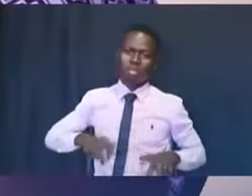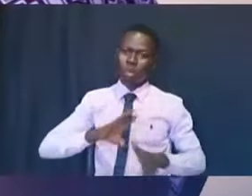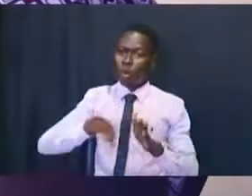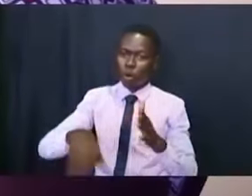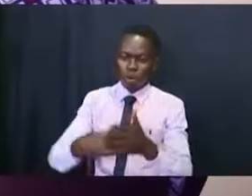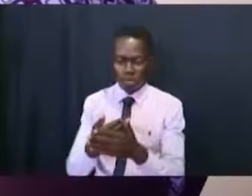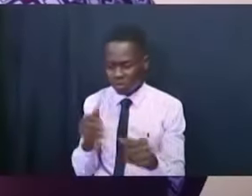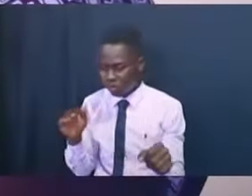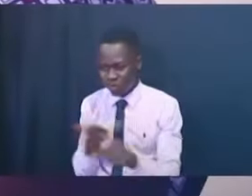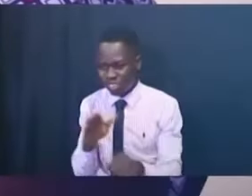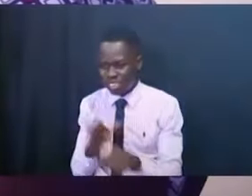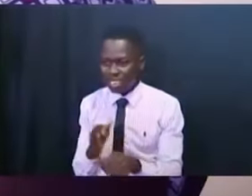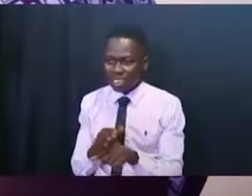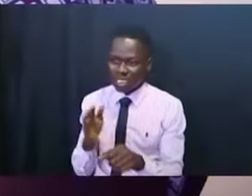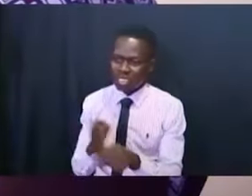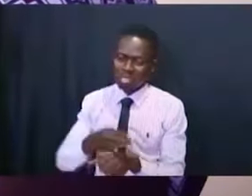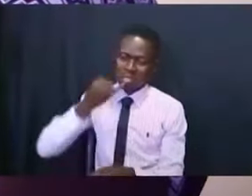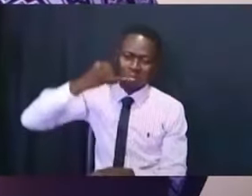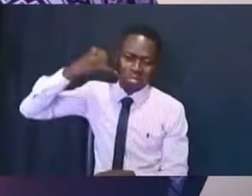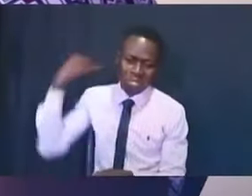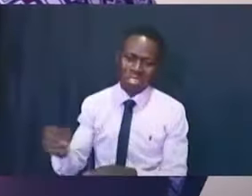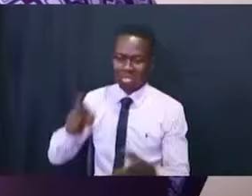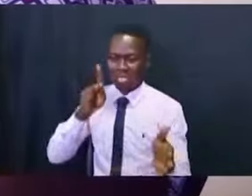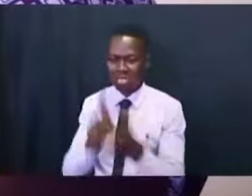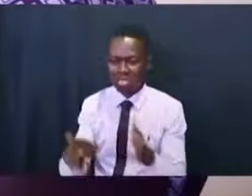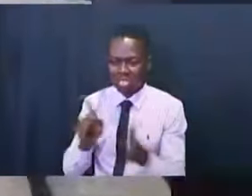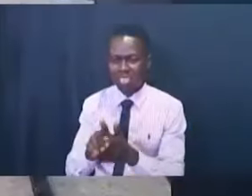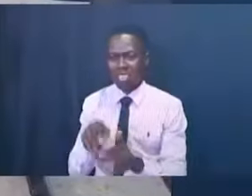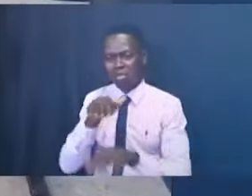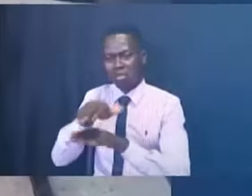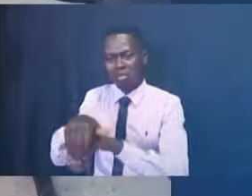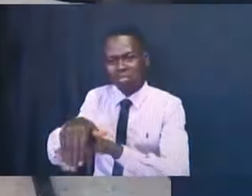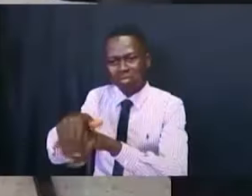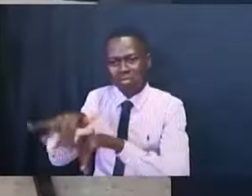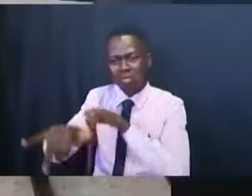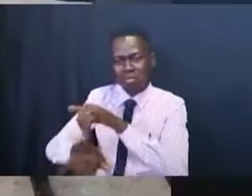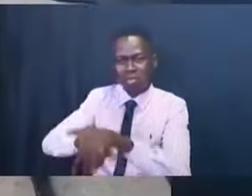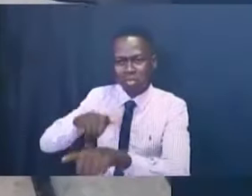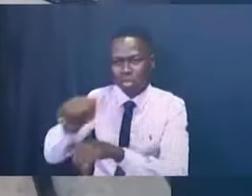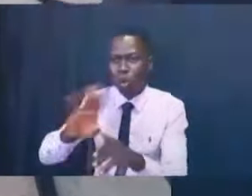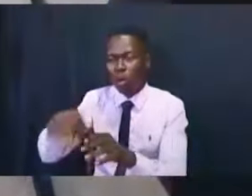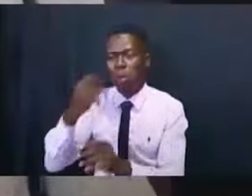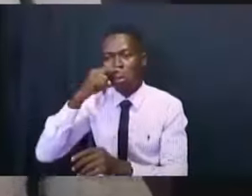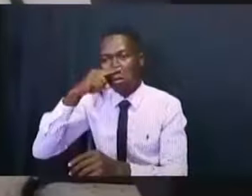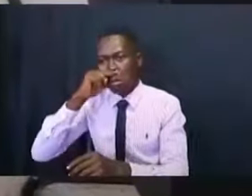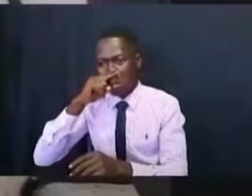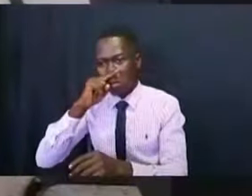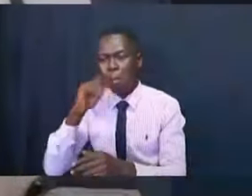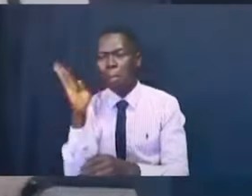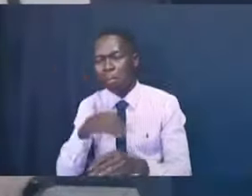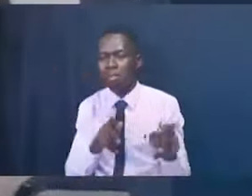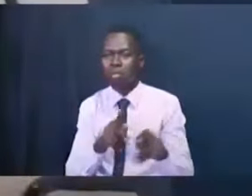are full of envy, murder, strife, deceit, and malice. They are gossips,